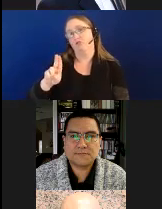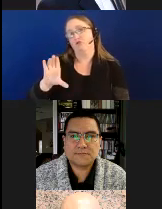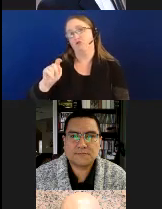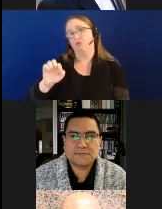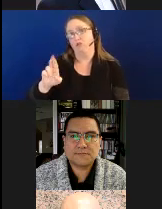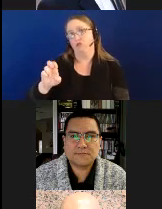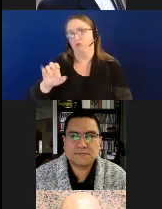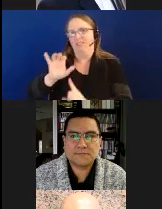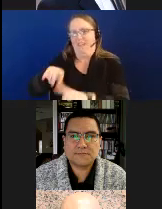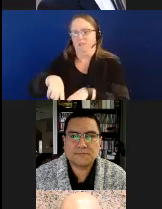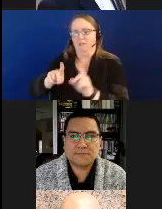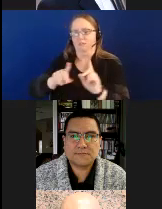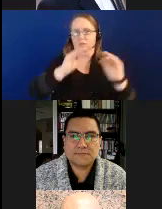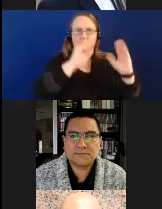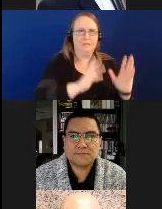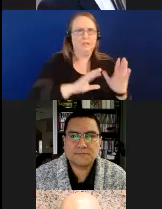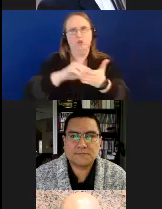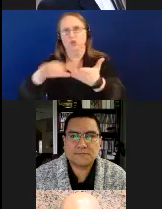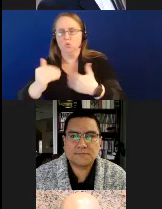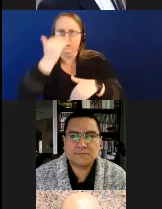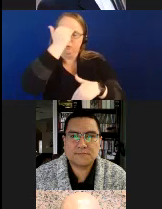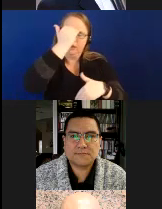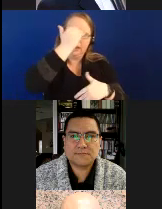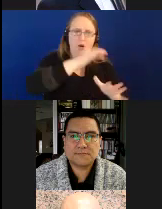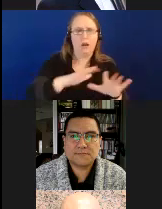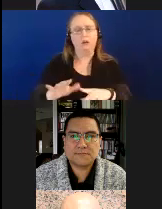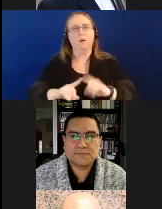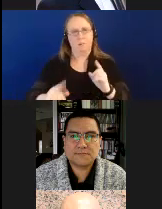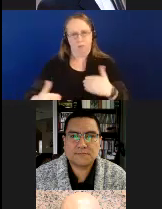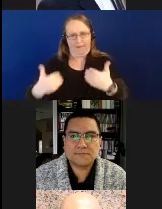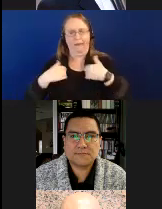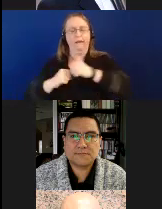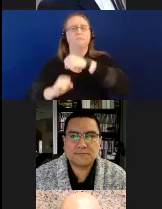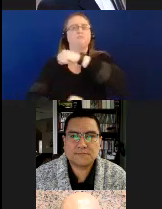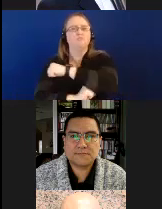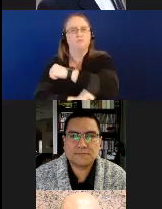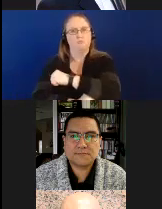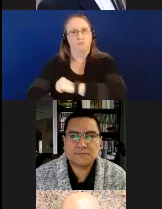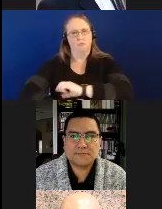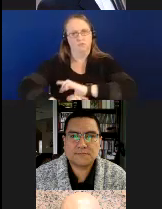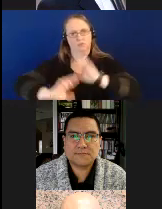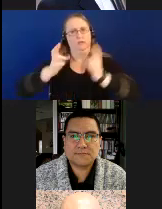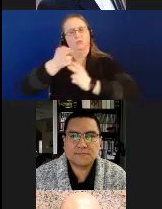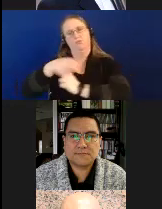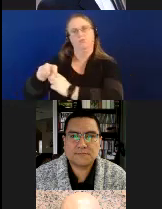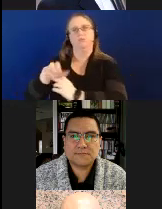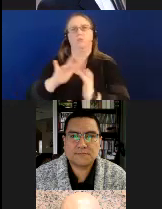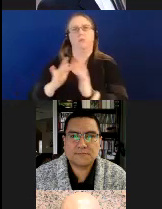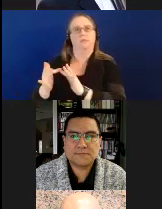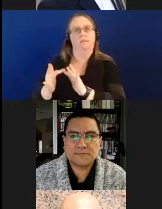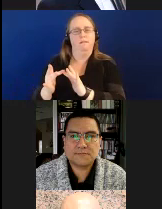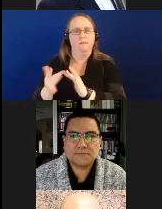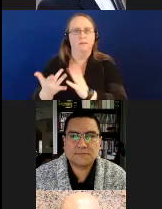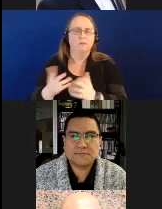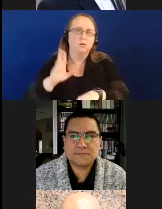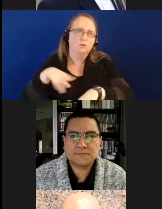student and teacher familiarity and comfort with the system, but we did have the infrastructure to be able to move online for the most part, which of course, I think